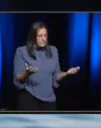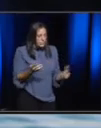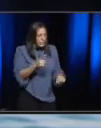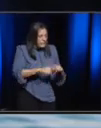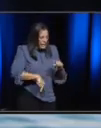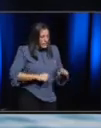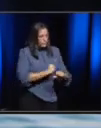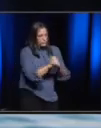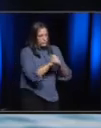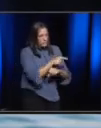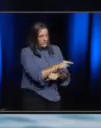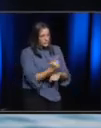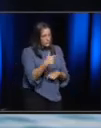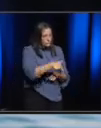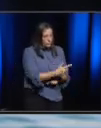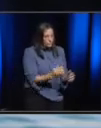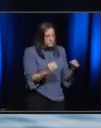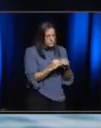for a number of reasons,